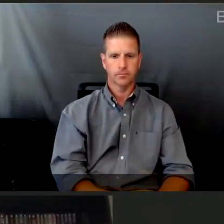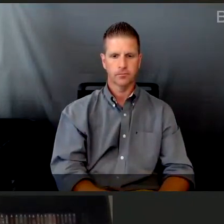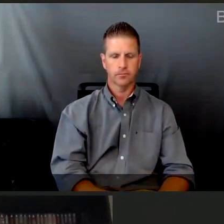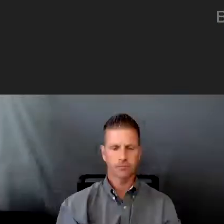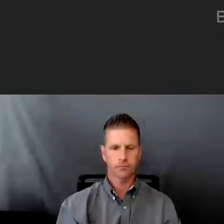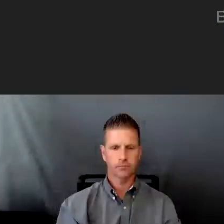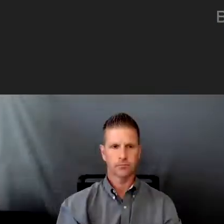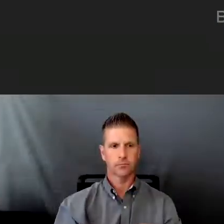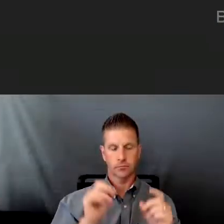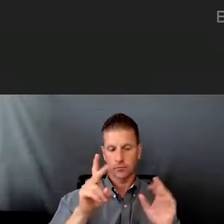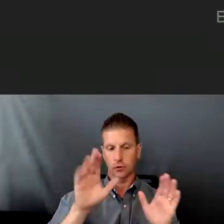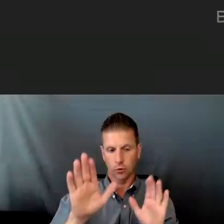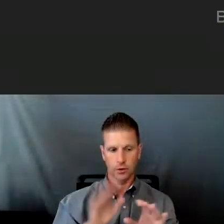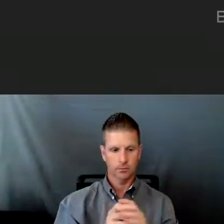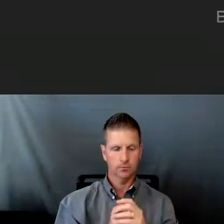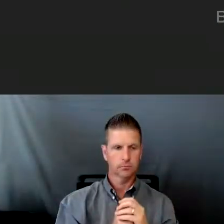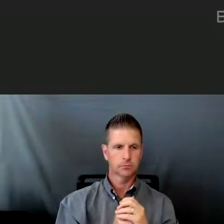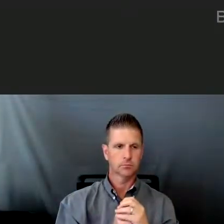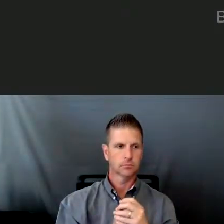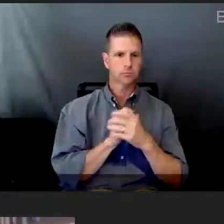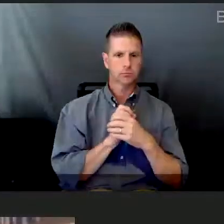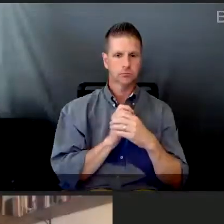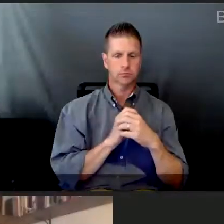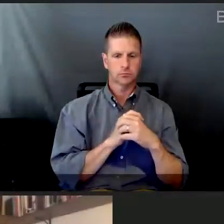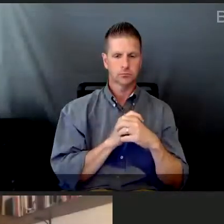Okay, great.